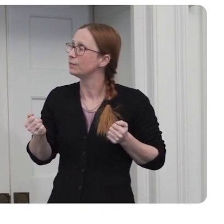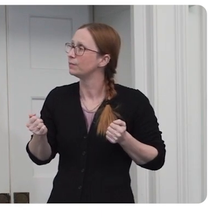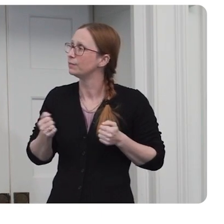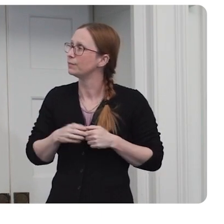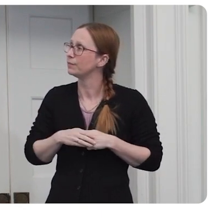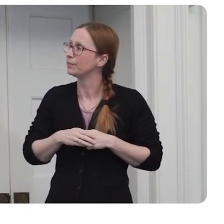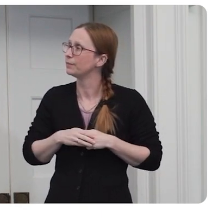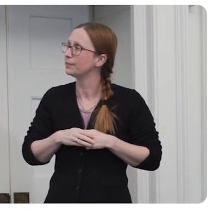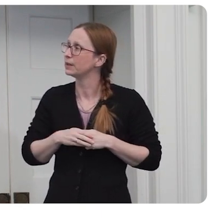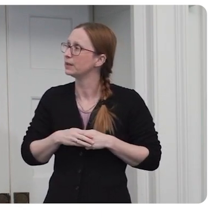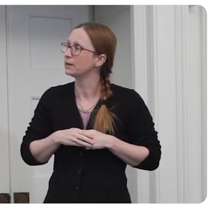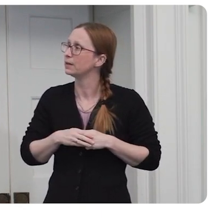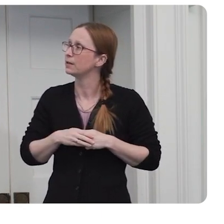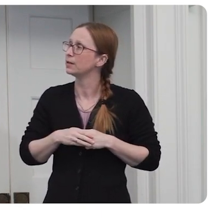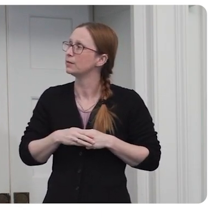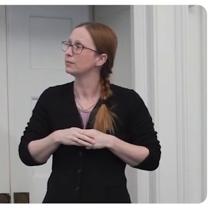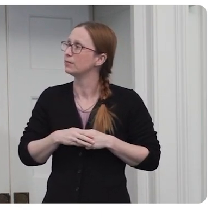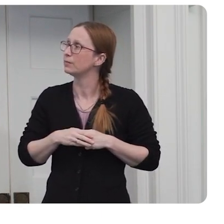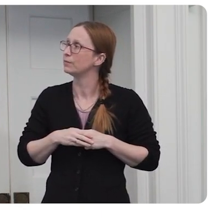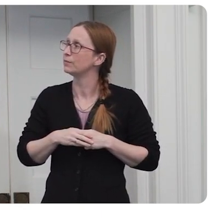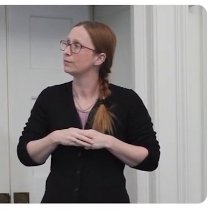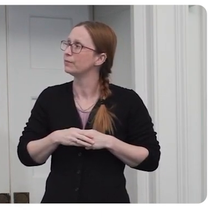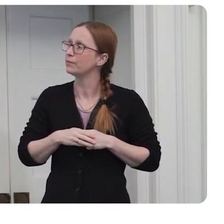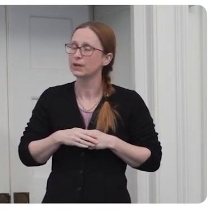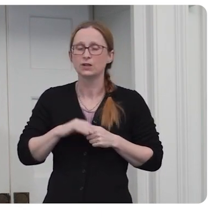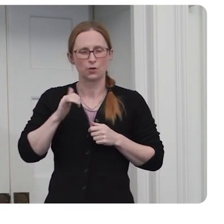I do, every time I go up, I feel like I'm